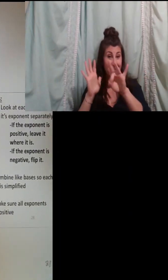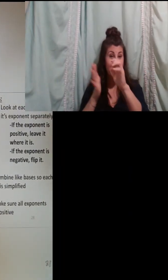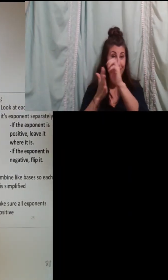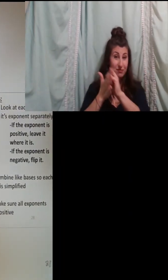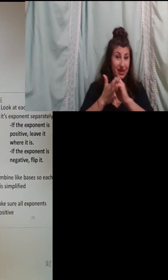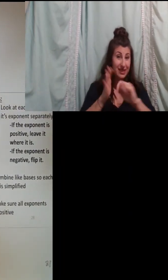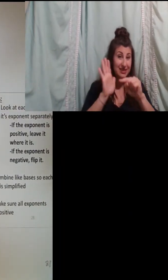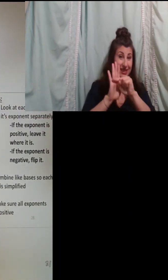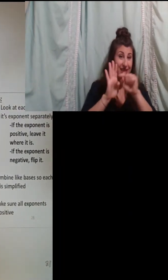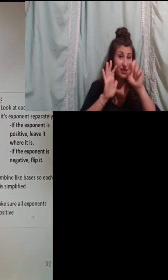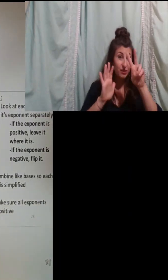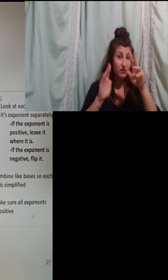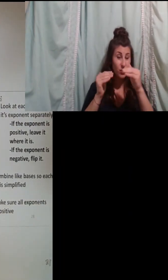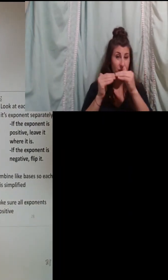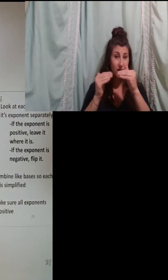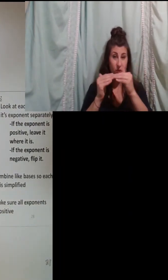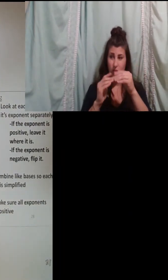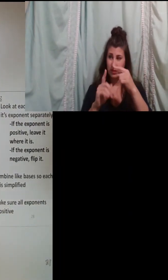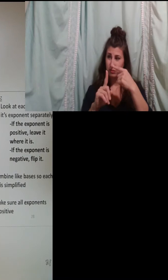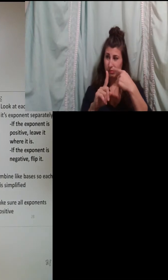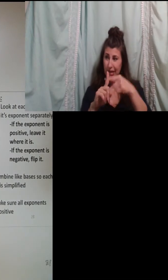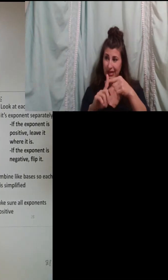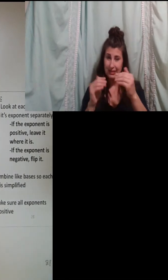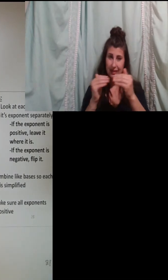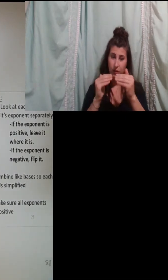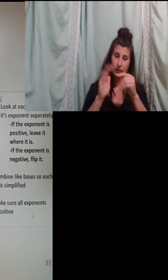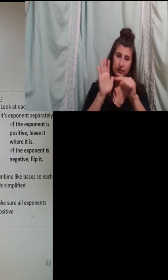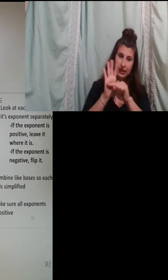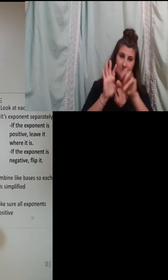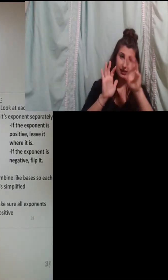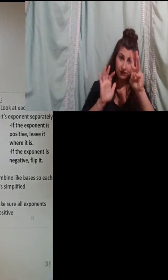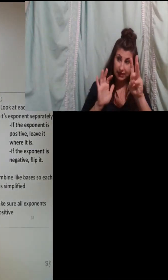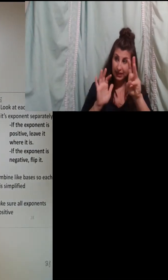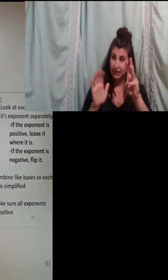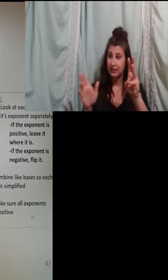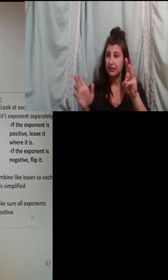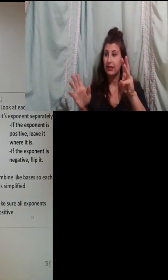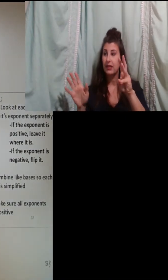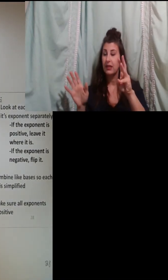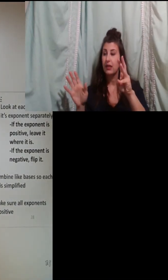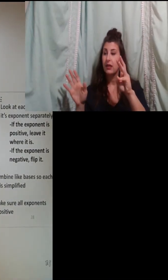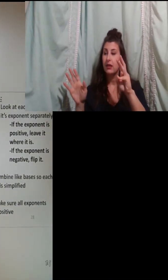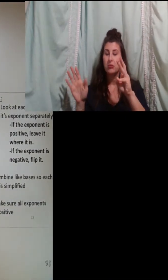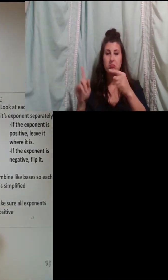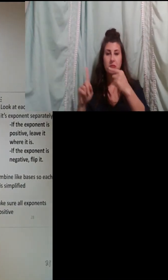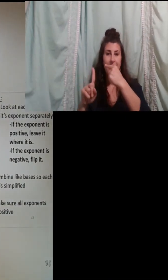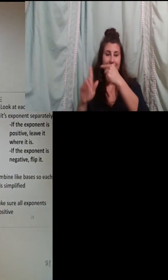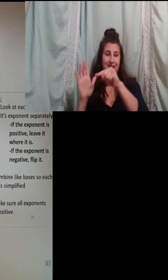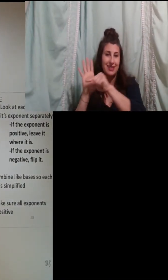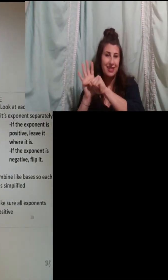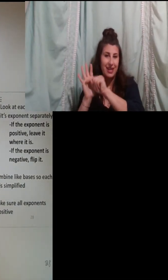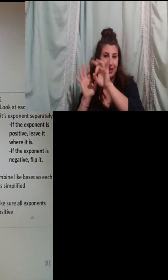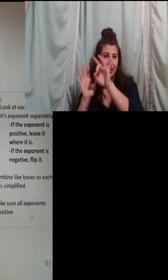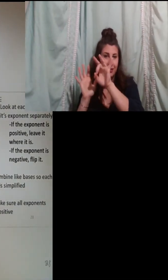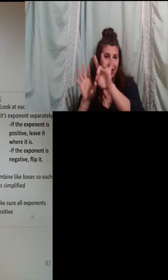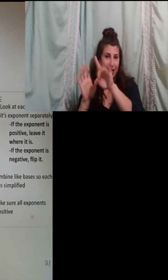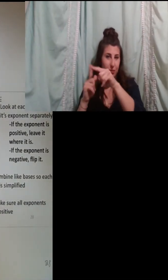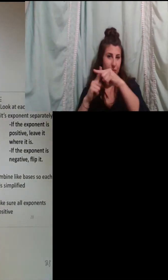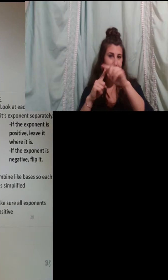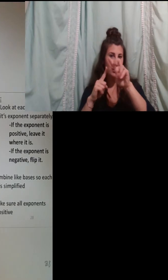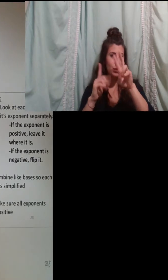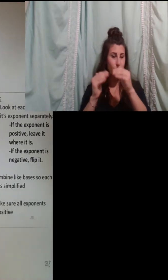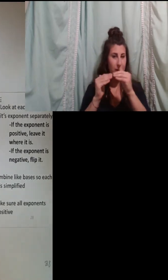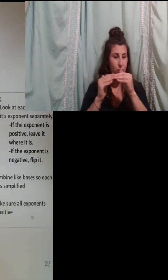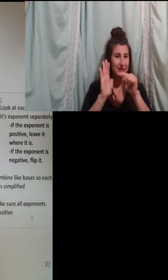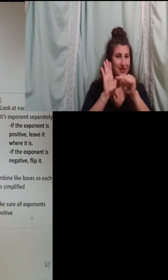8 minus negative 2. That makes plus, so that makes negative 6. Negative 8 plus 2 is negative 6.